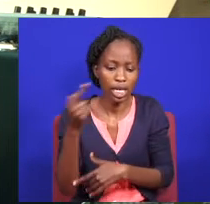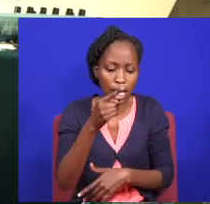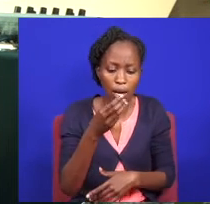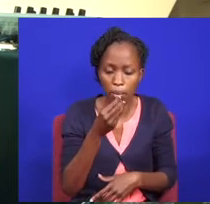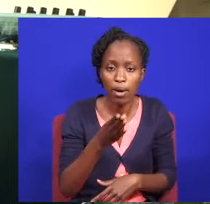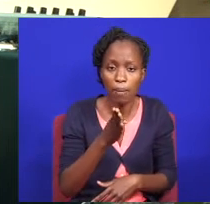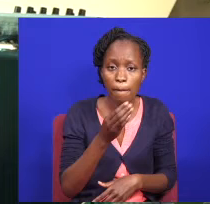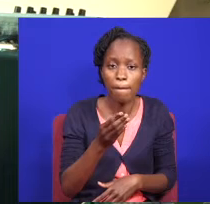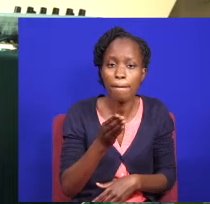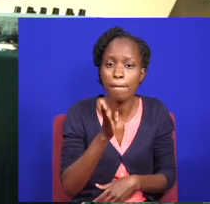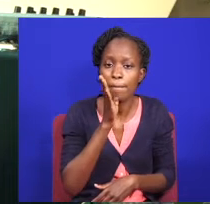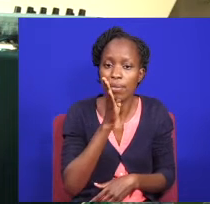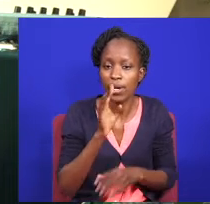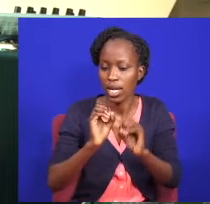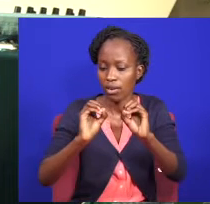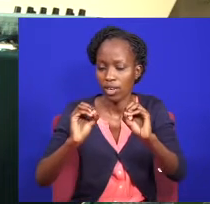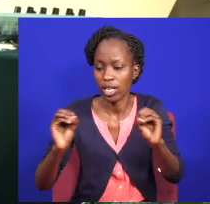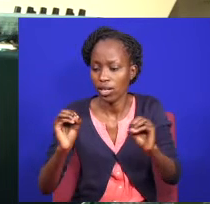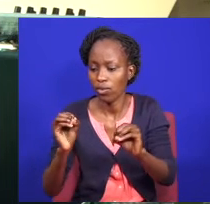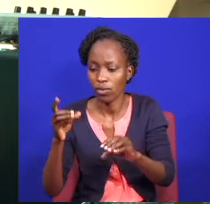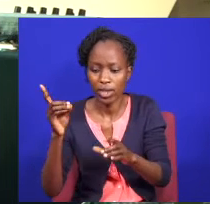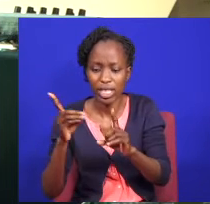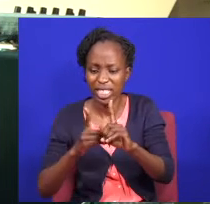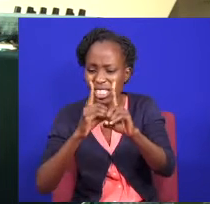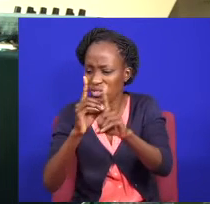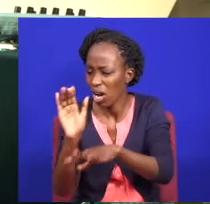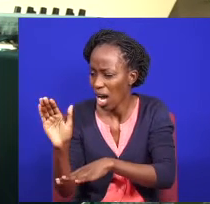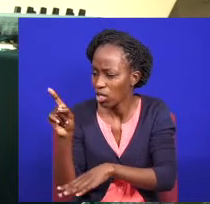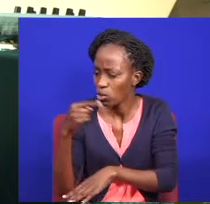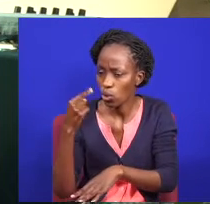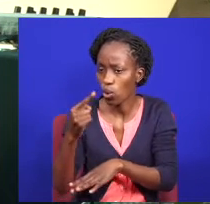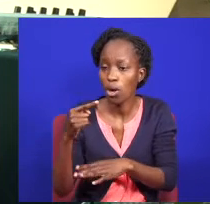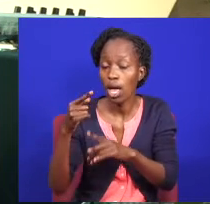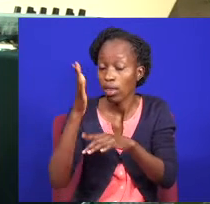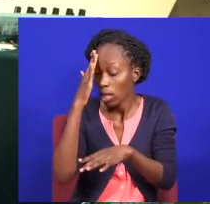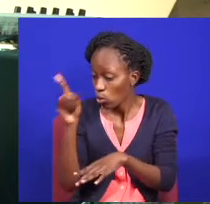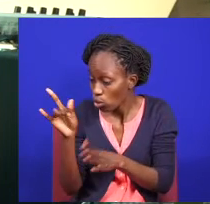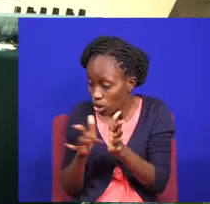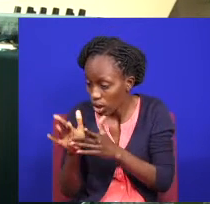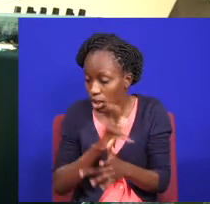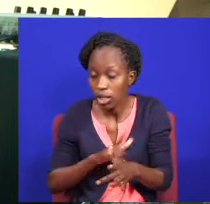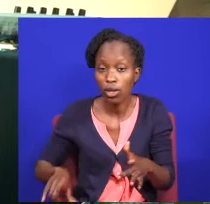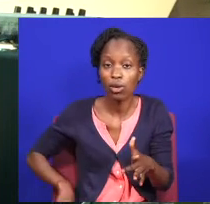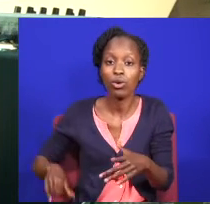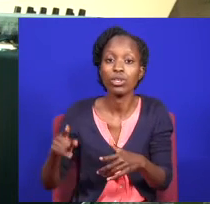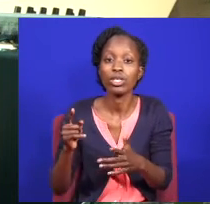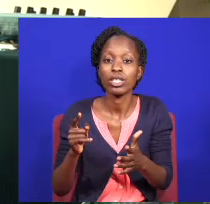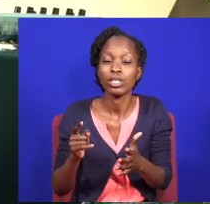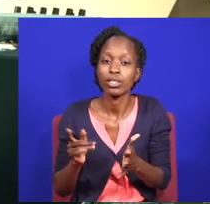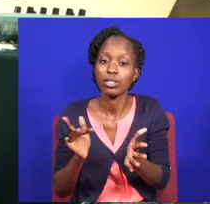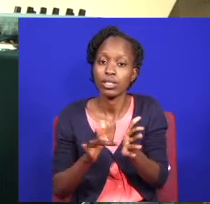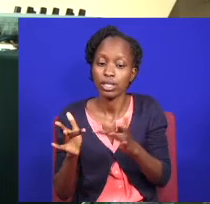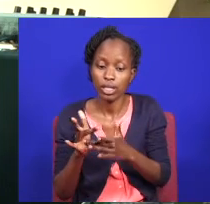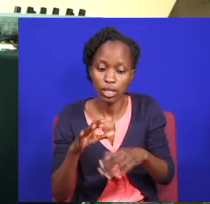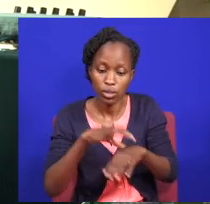of the disciples dared ask him, who are you? They knew it was the Lord. Jesus came, took the bread